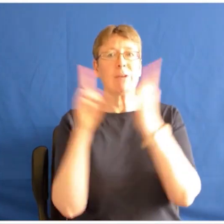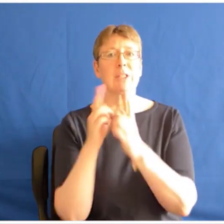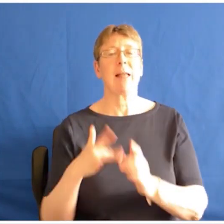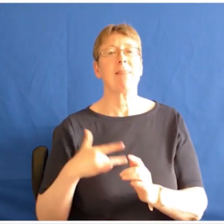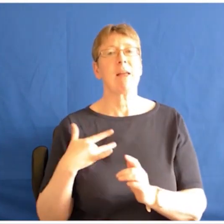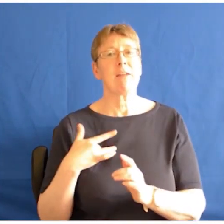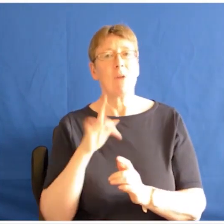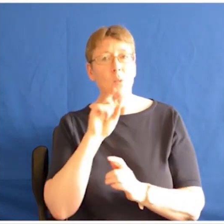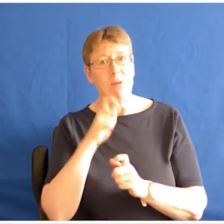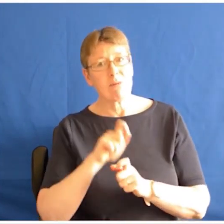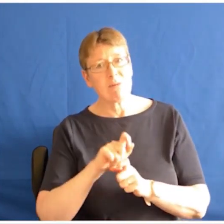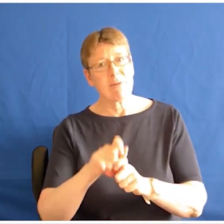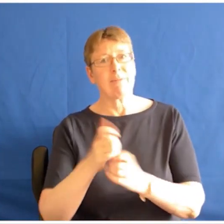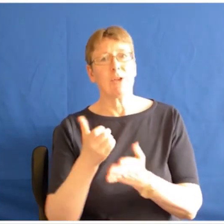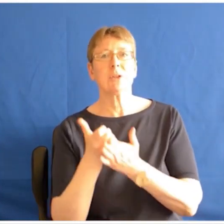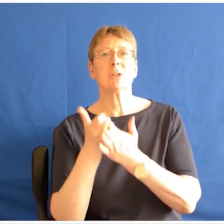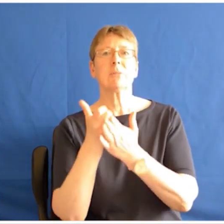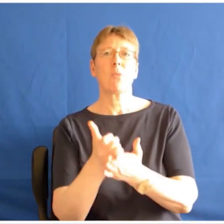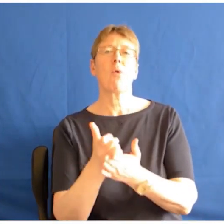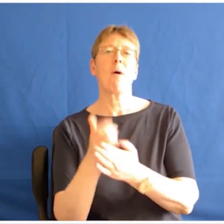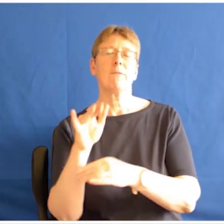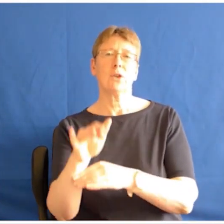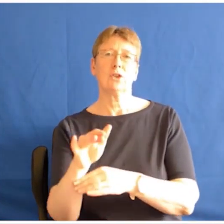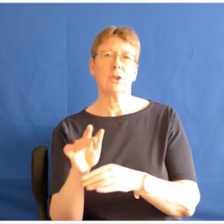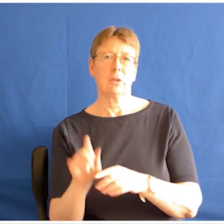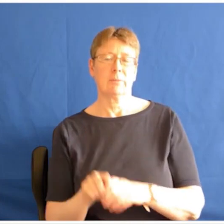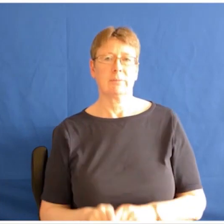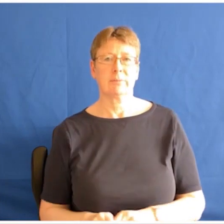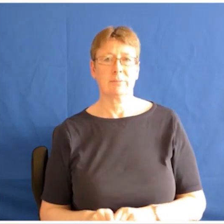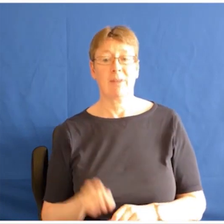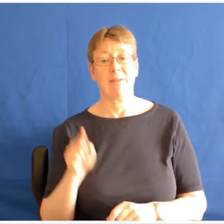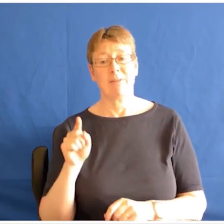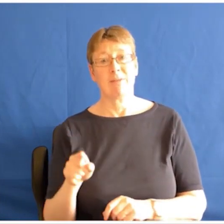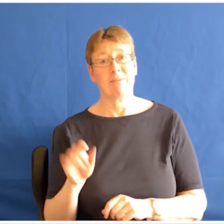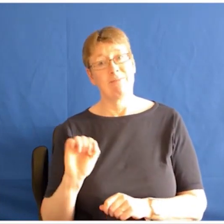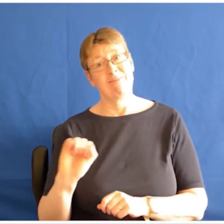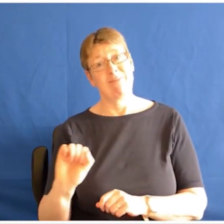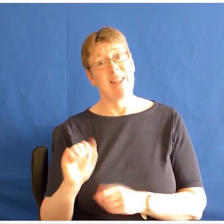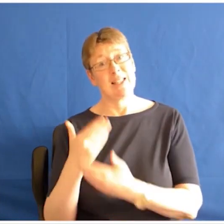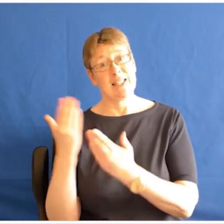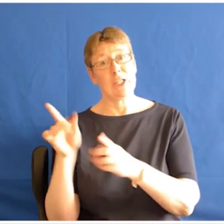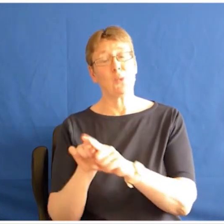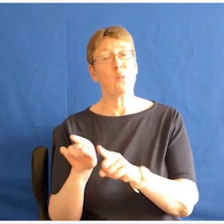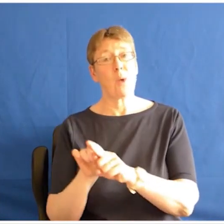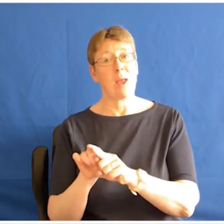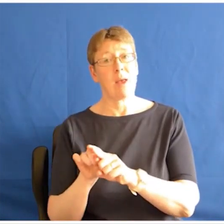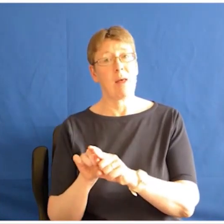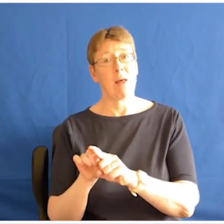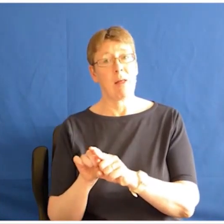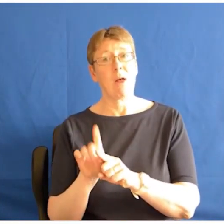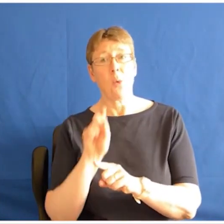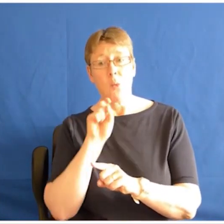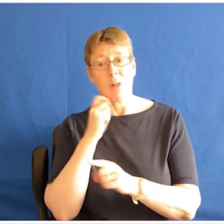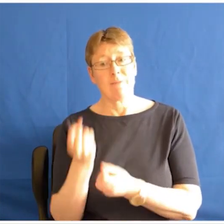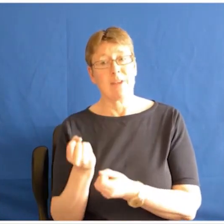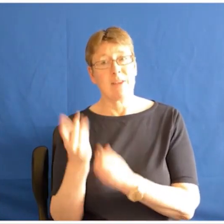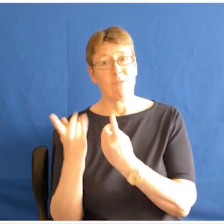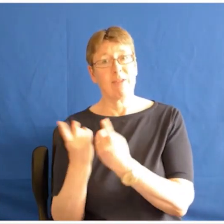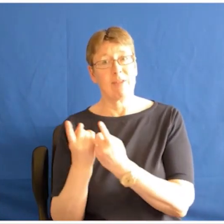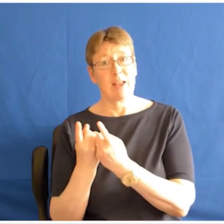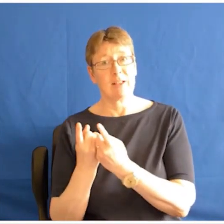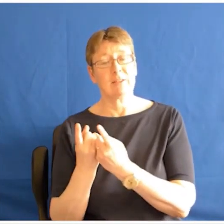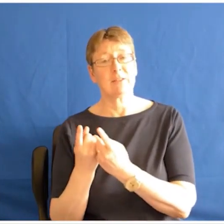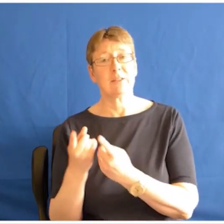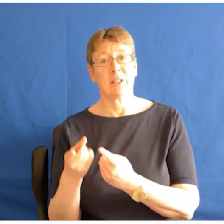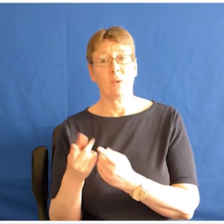here, and who will continue to support you in the future. This is their day as well, and many of them will have made sacrifices for you.